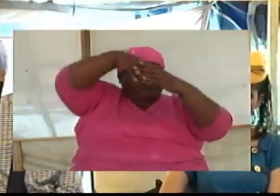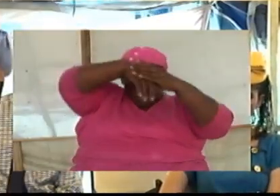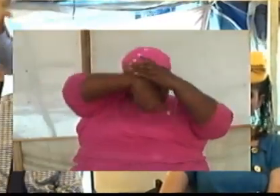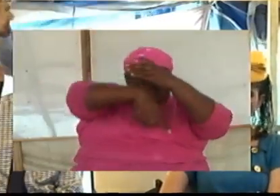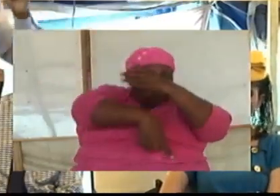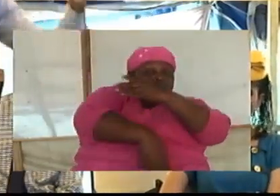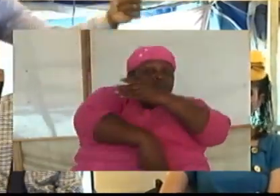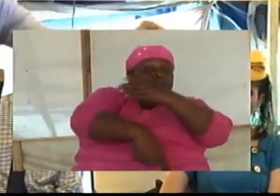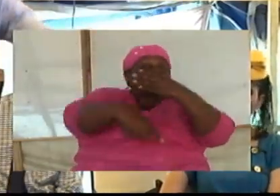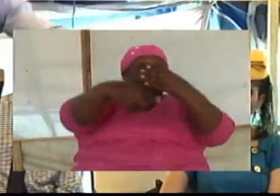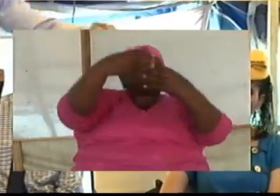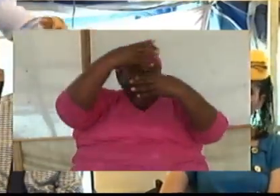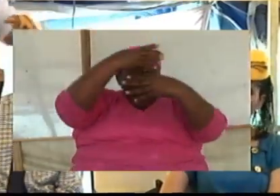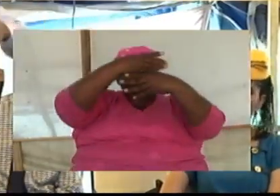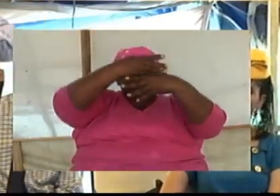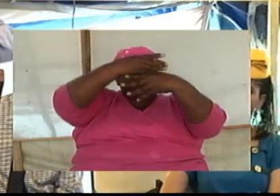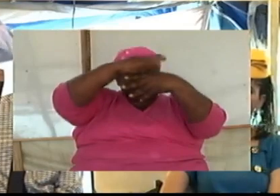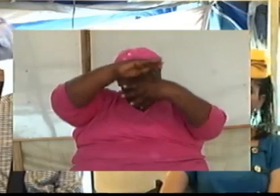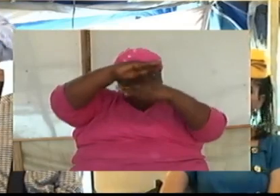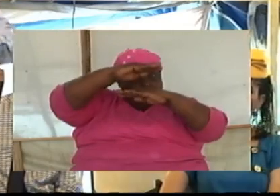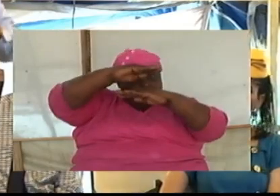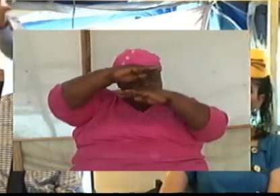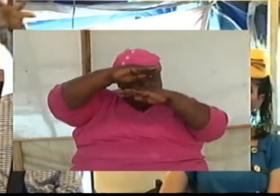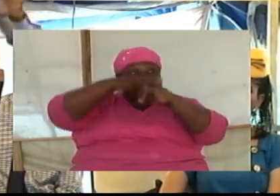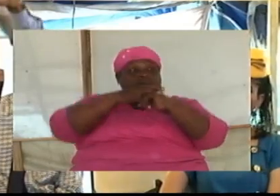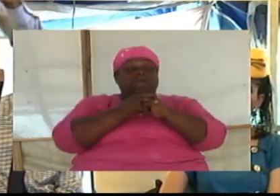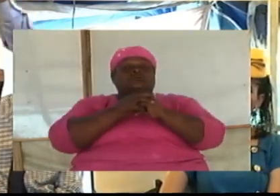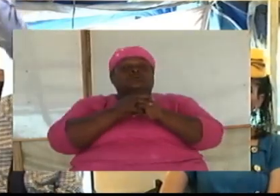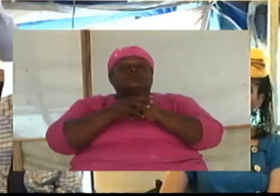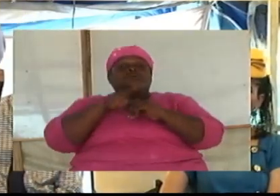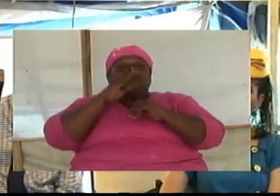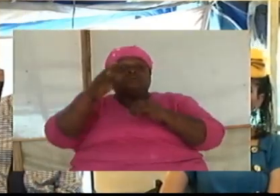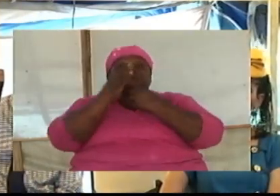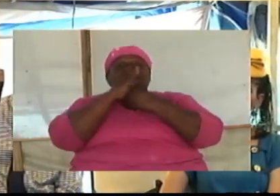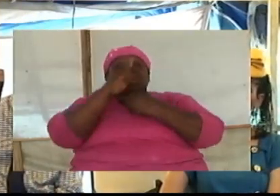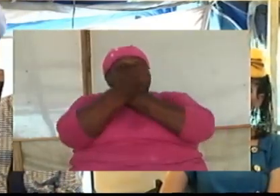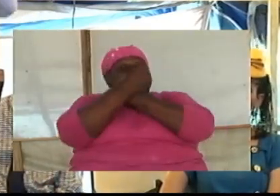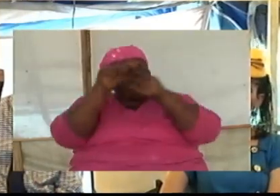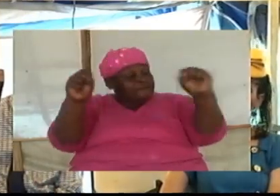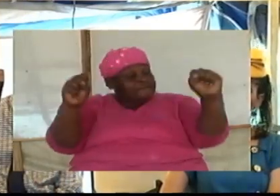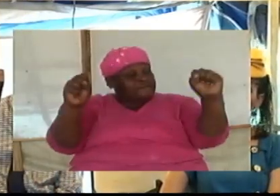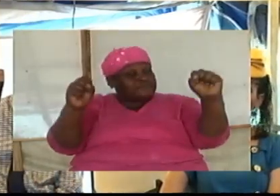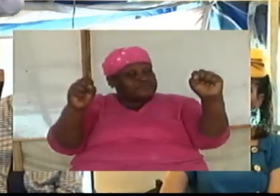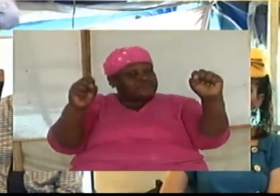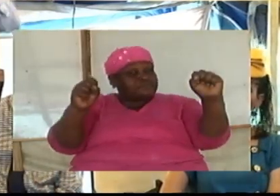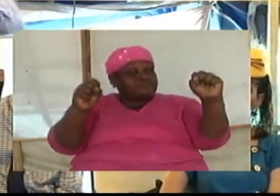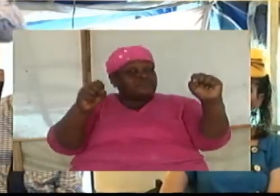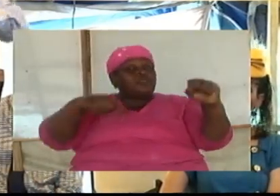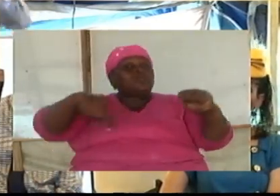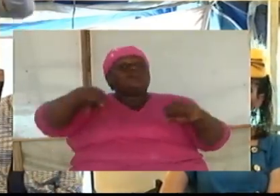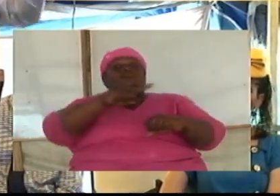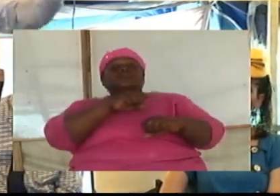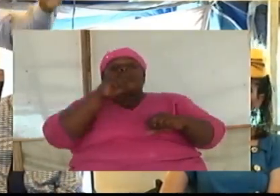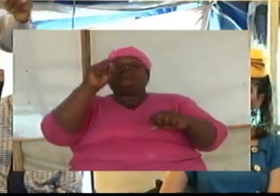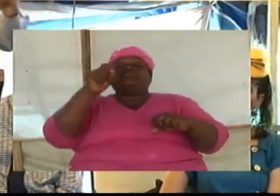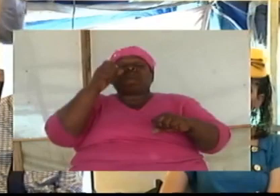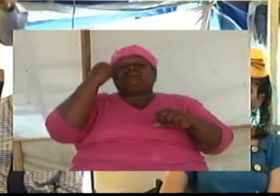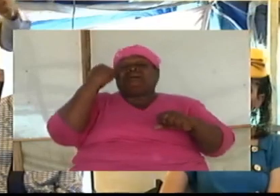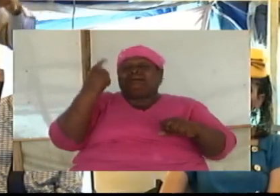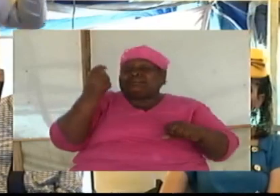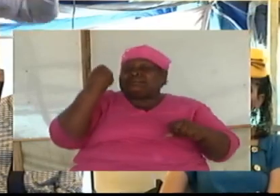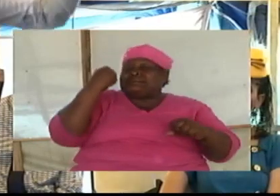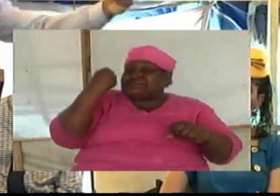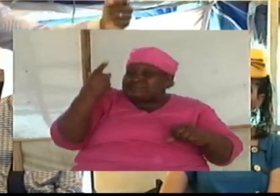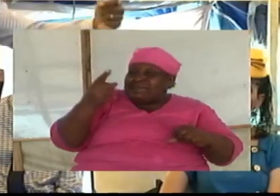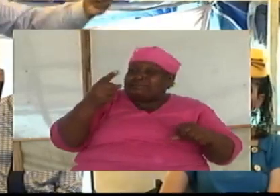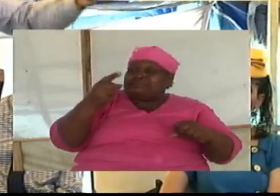they shall be spared. Praise the Lord Jesus. Now you see, we've got to understand that the scarlet thread and the blood that was slain